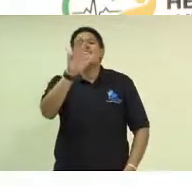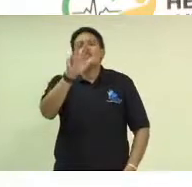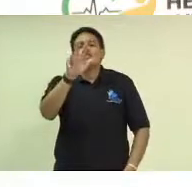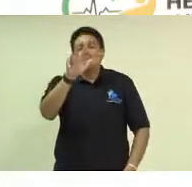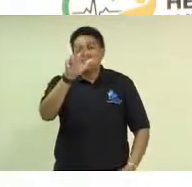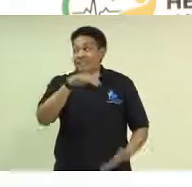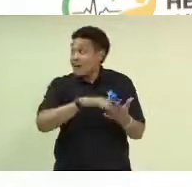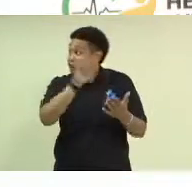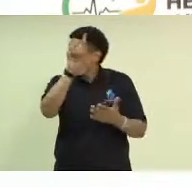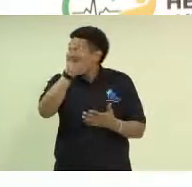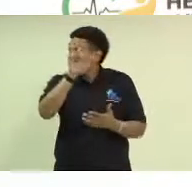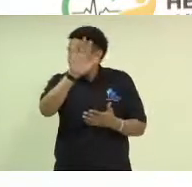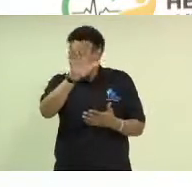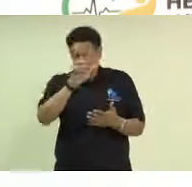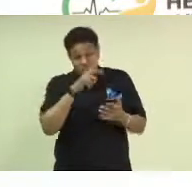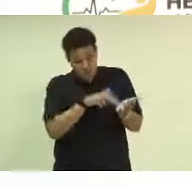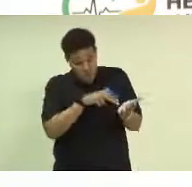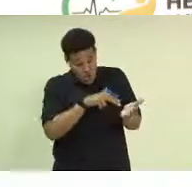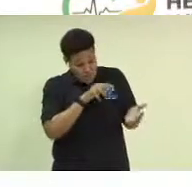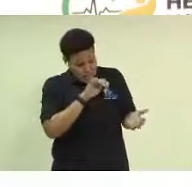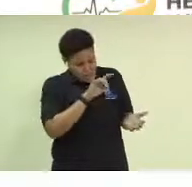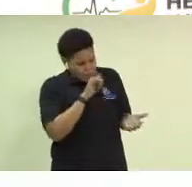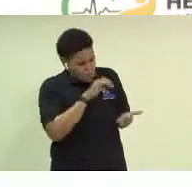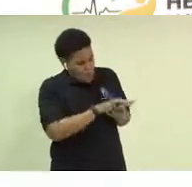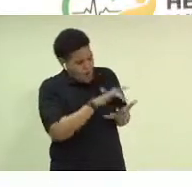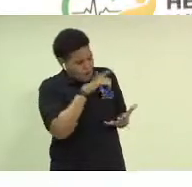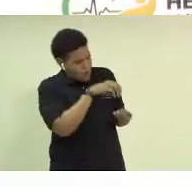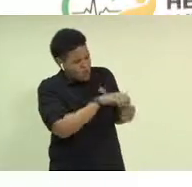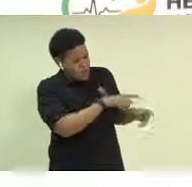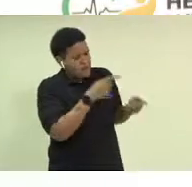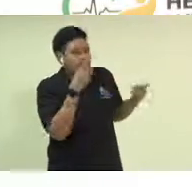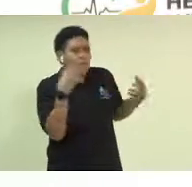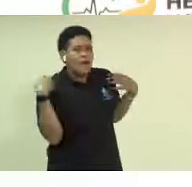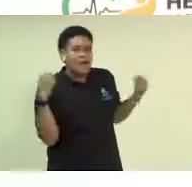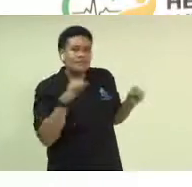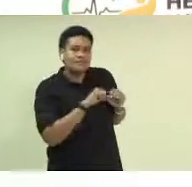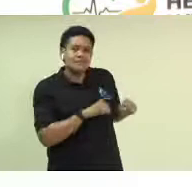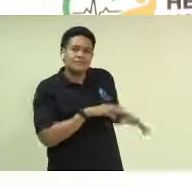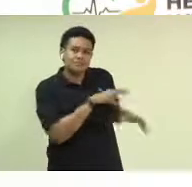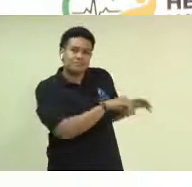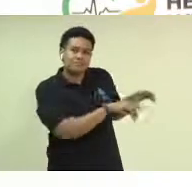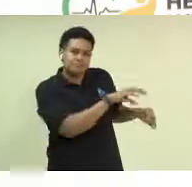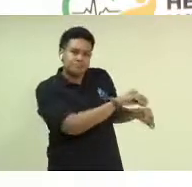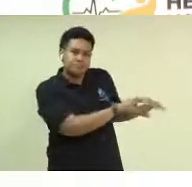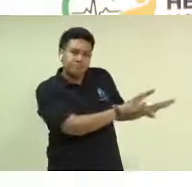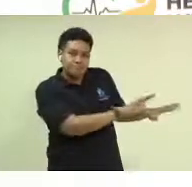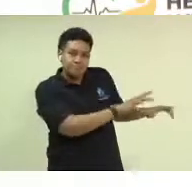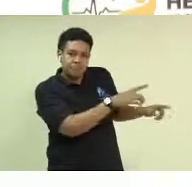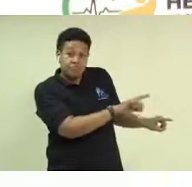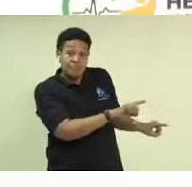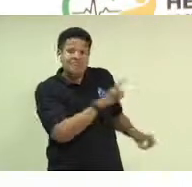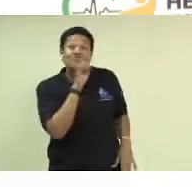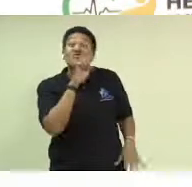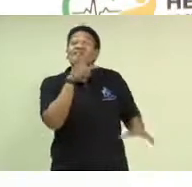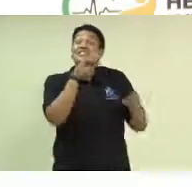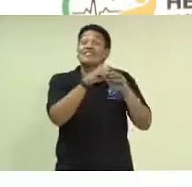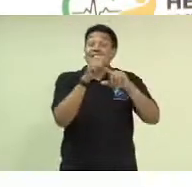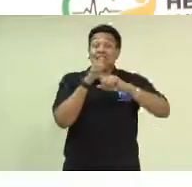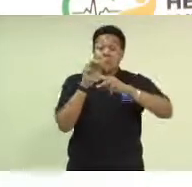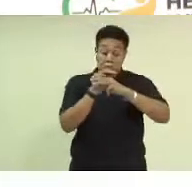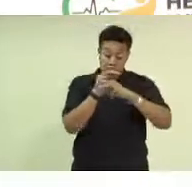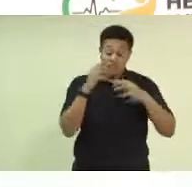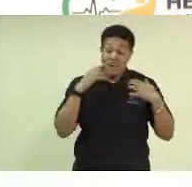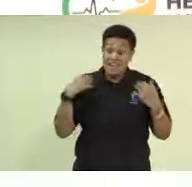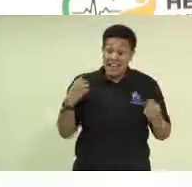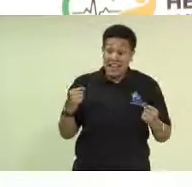5,153 nurses and midwives who are engaged in the public health system. And as part of the Ministry of Health